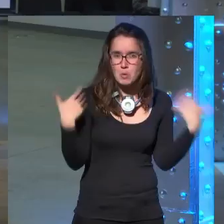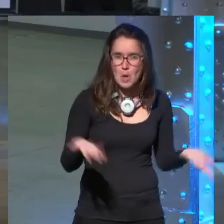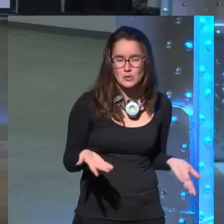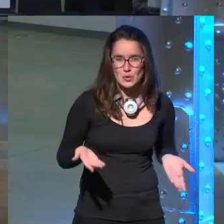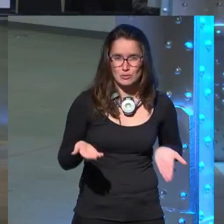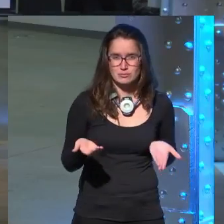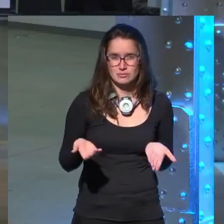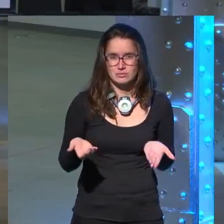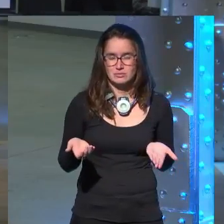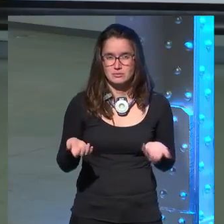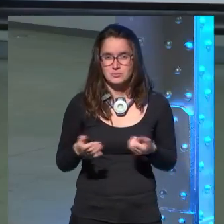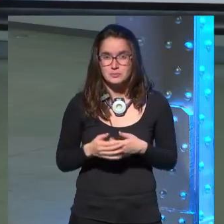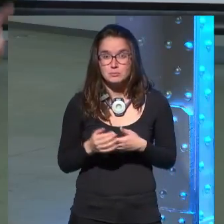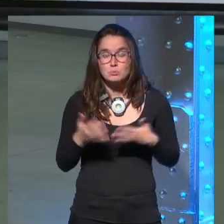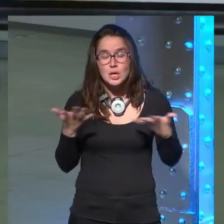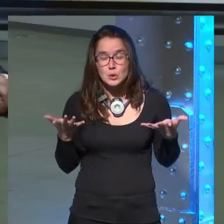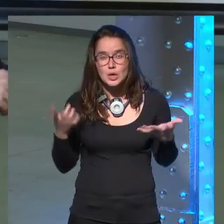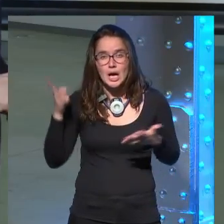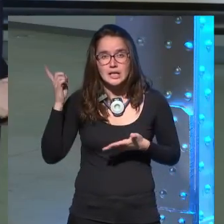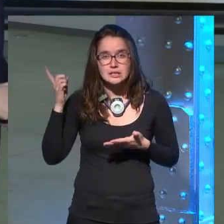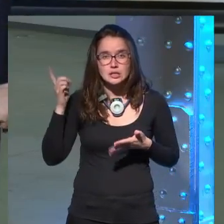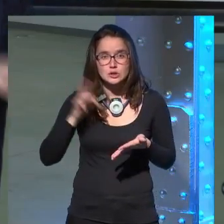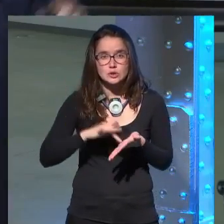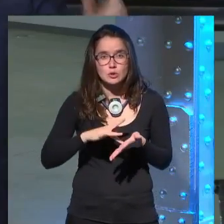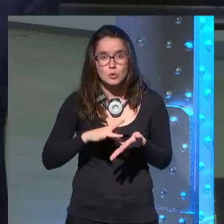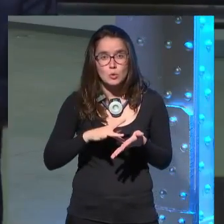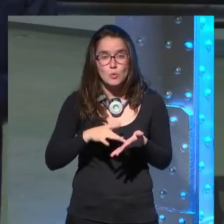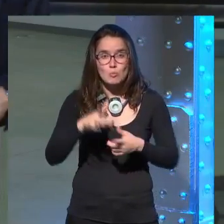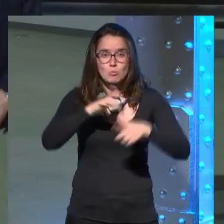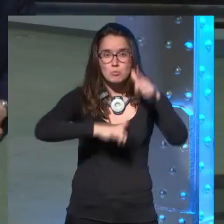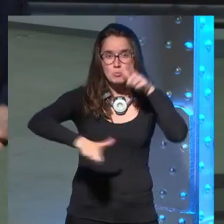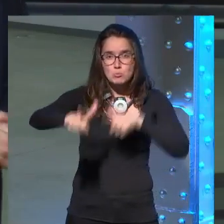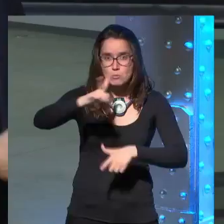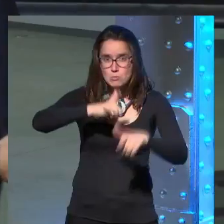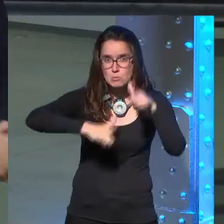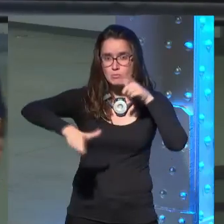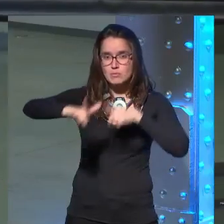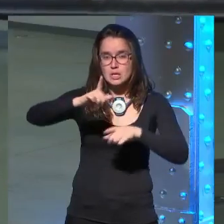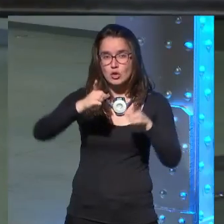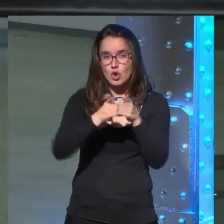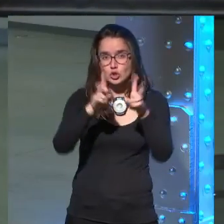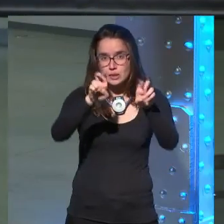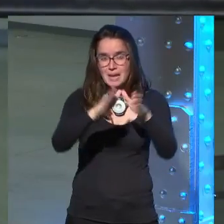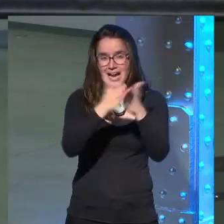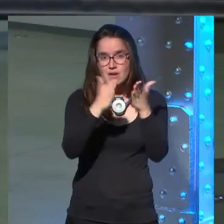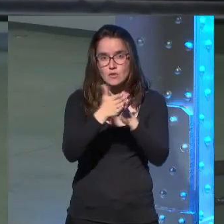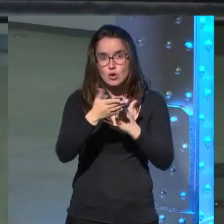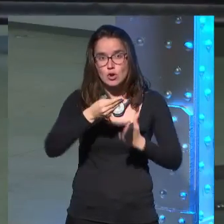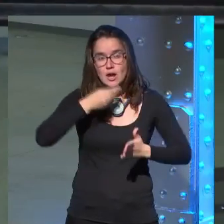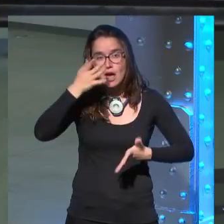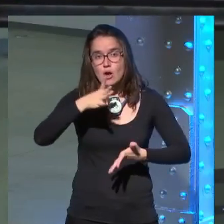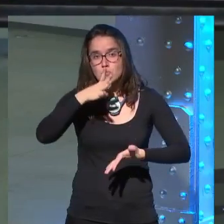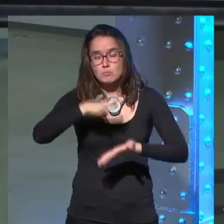forever. Well, that was a little journey into two of the unknowns. Perhaps we can talk when we discuss a little bit more some of the